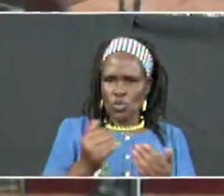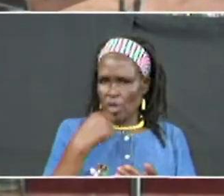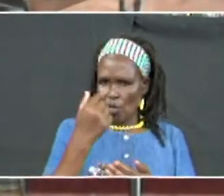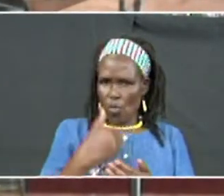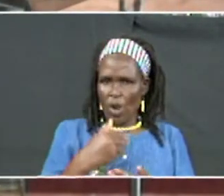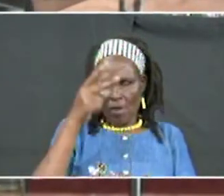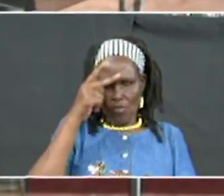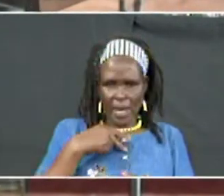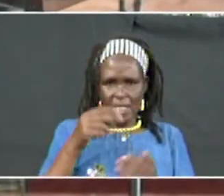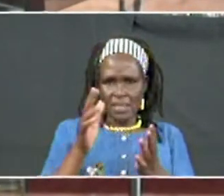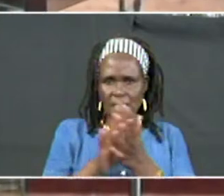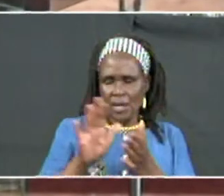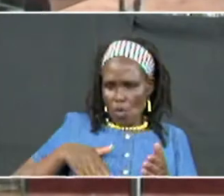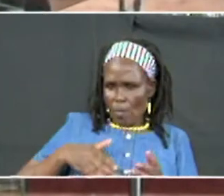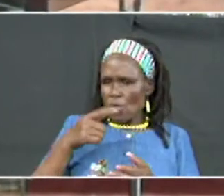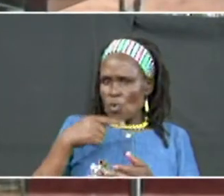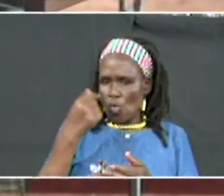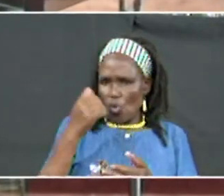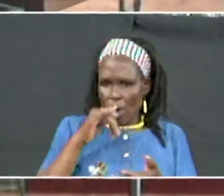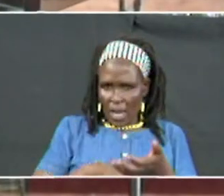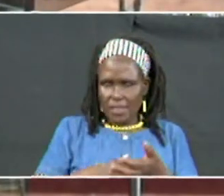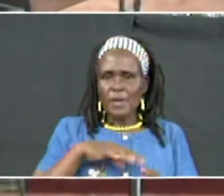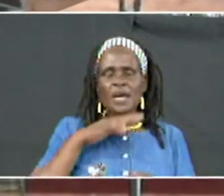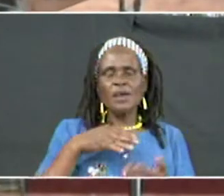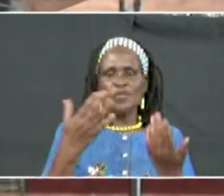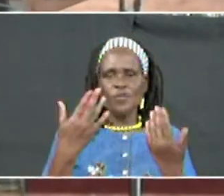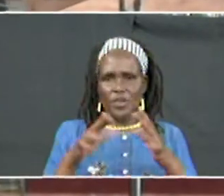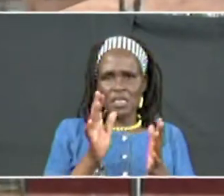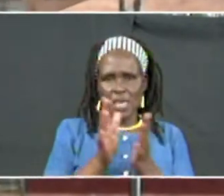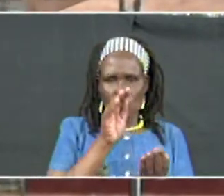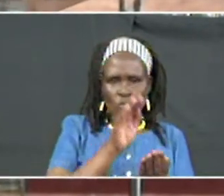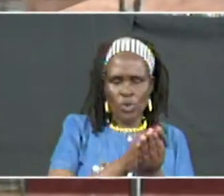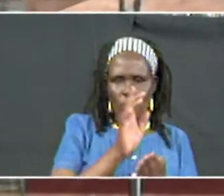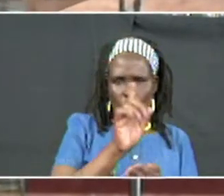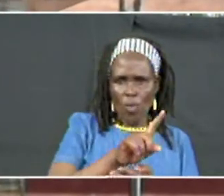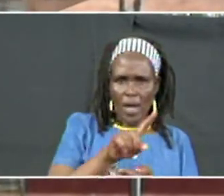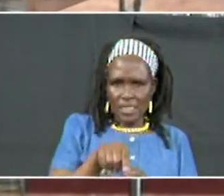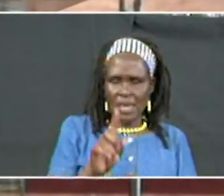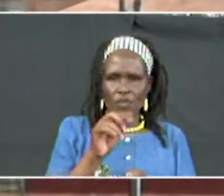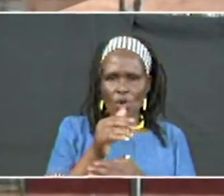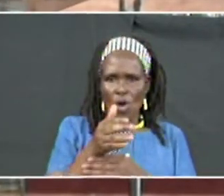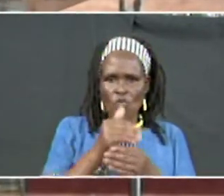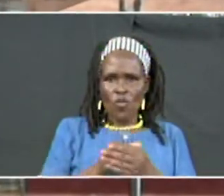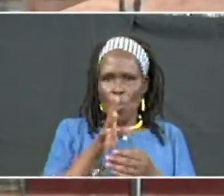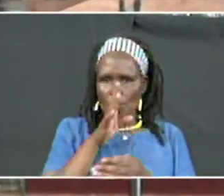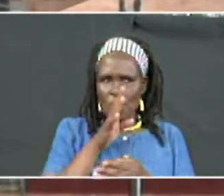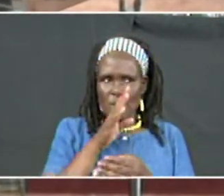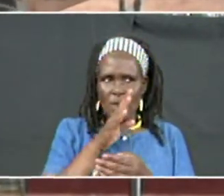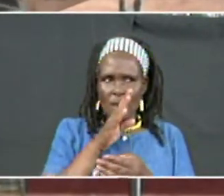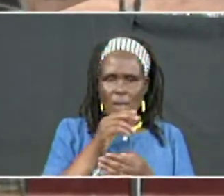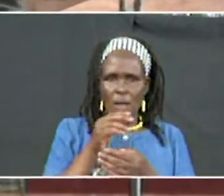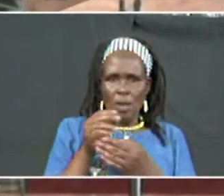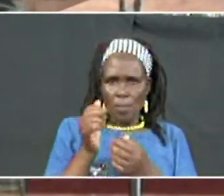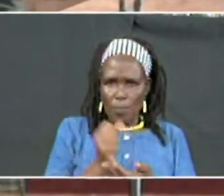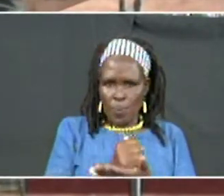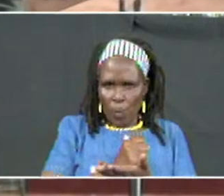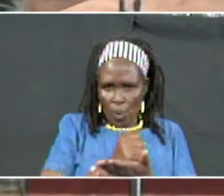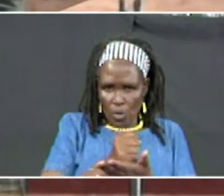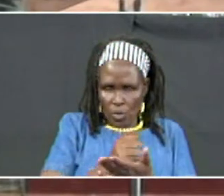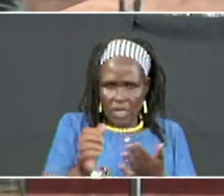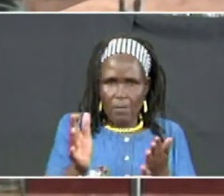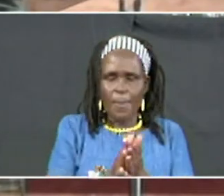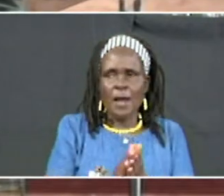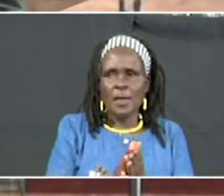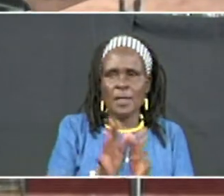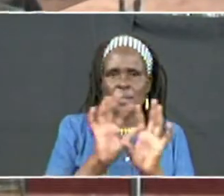widows in their distress and to keep oneself from being polluted by the world.